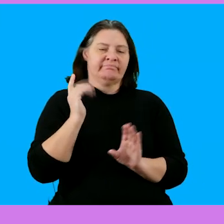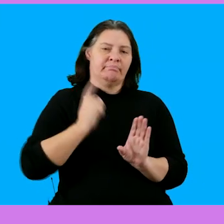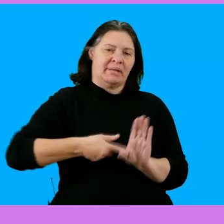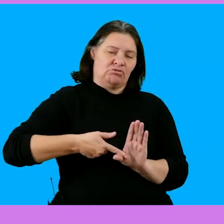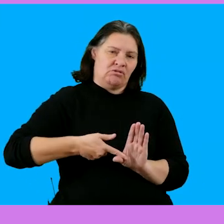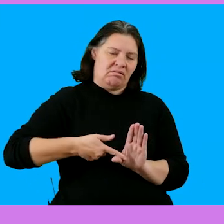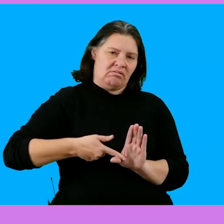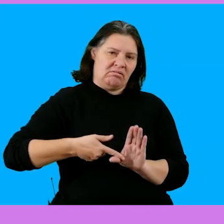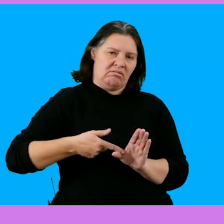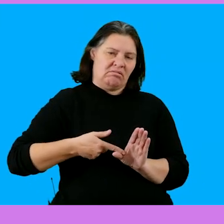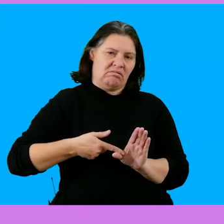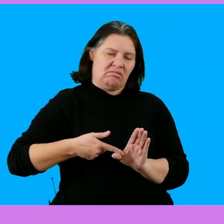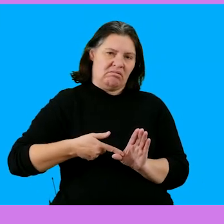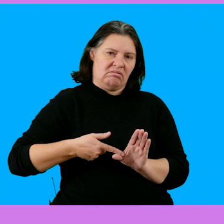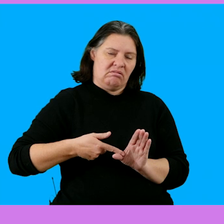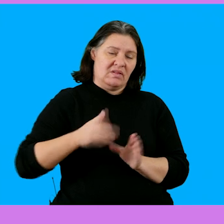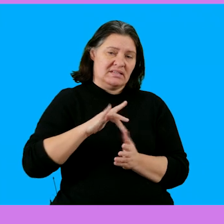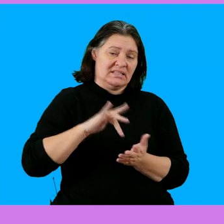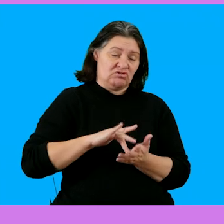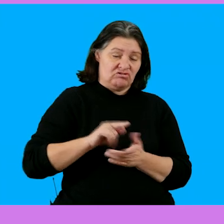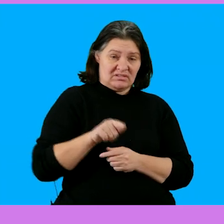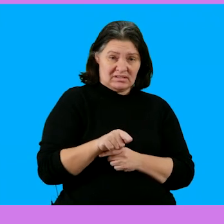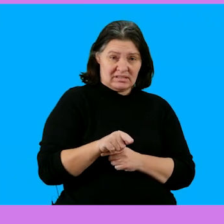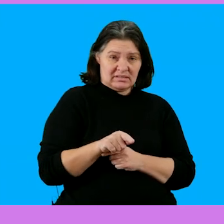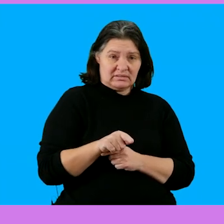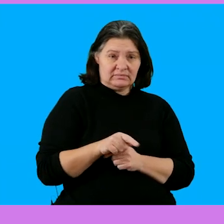We'll walk past the petrol station.